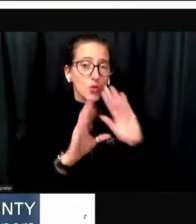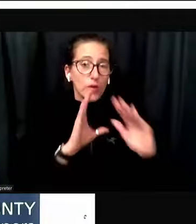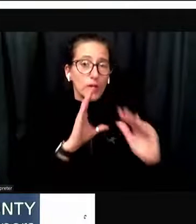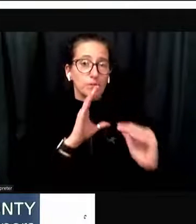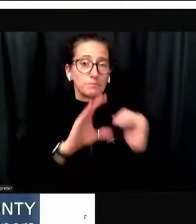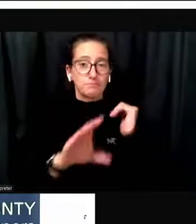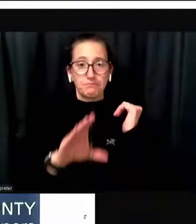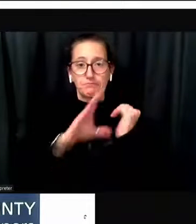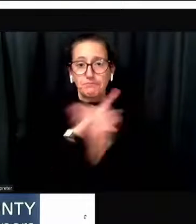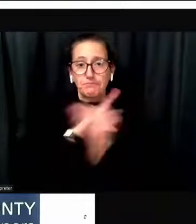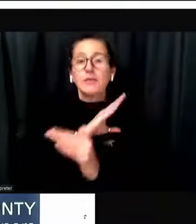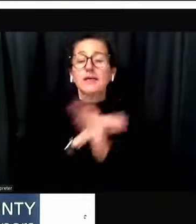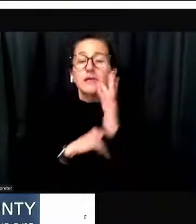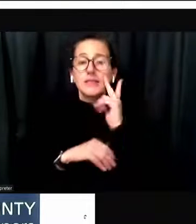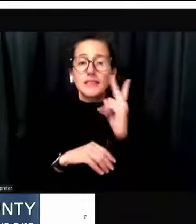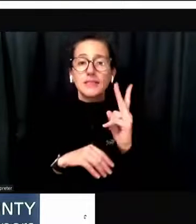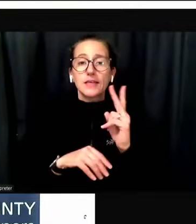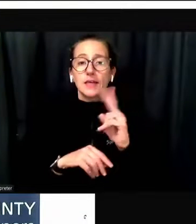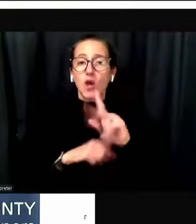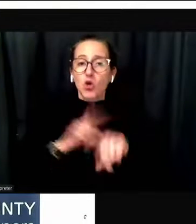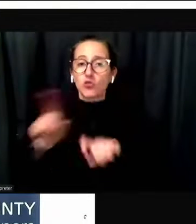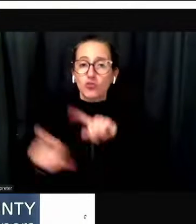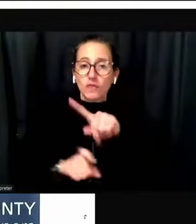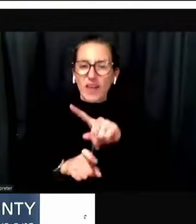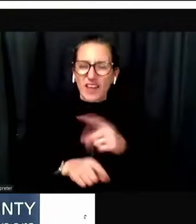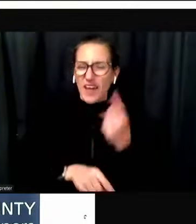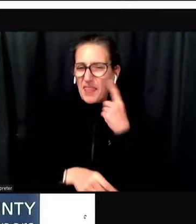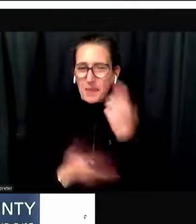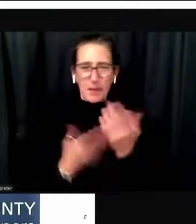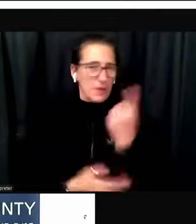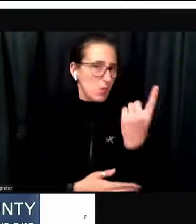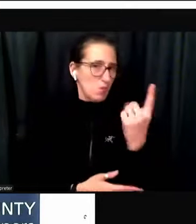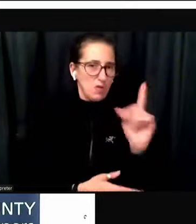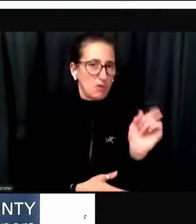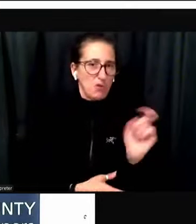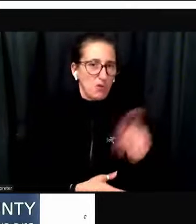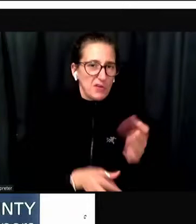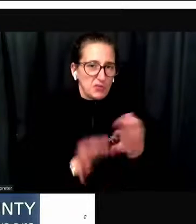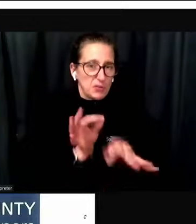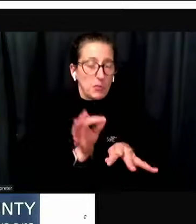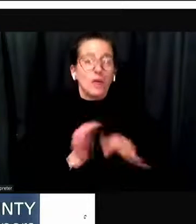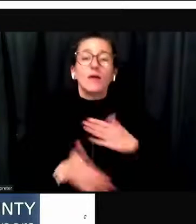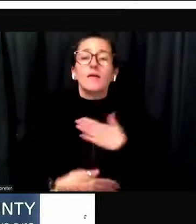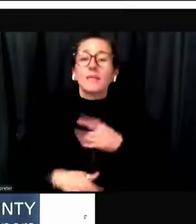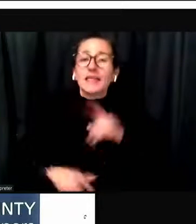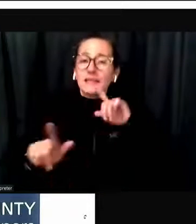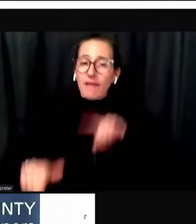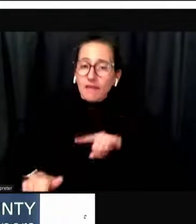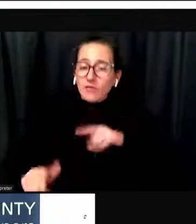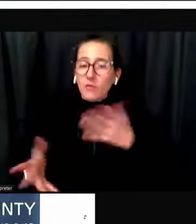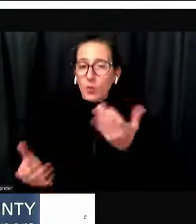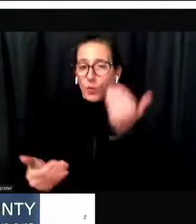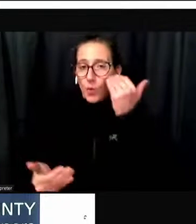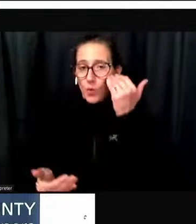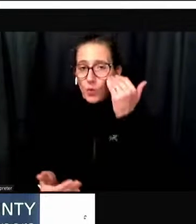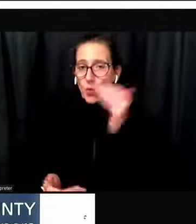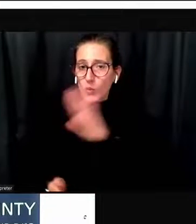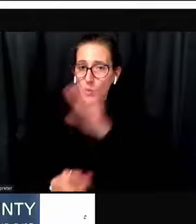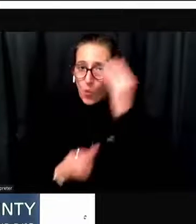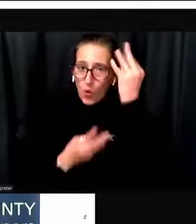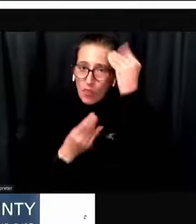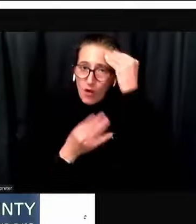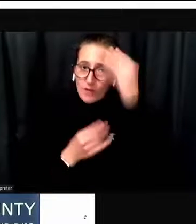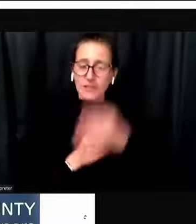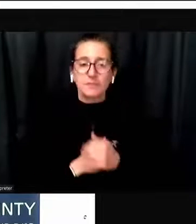survey. Please answer that to let us know your thoughts. So, Kevin, can you? Yes,